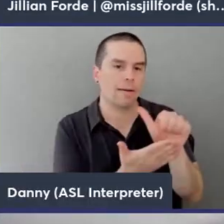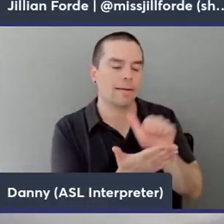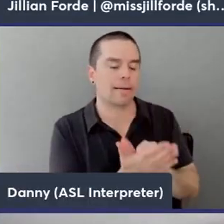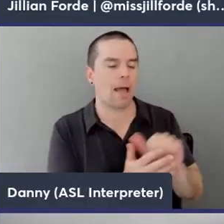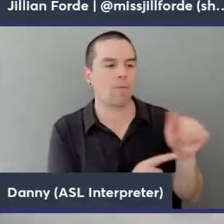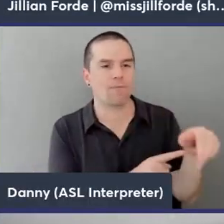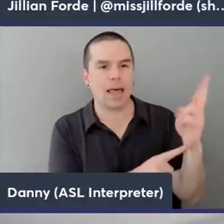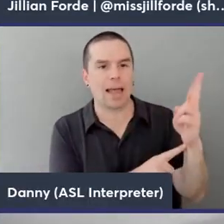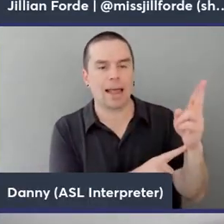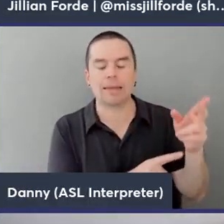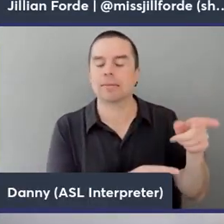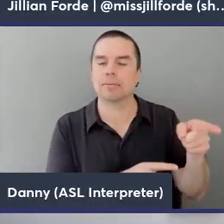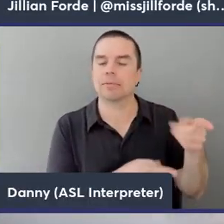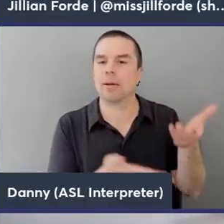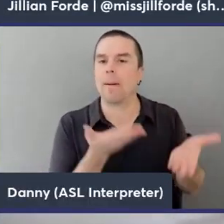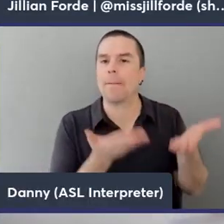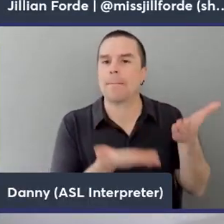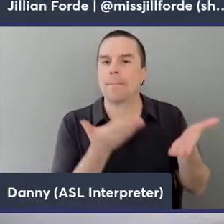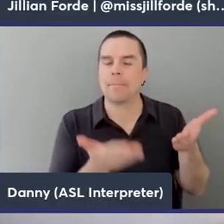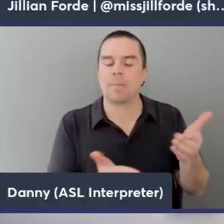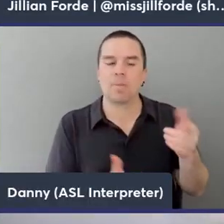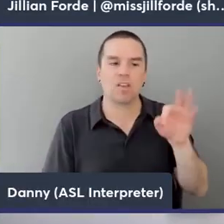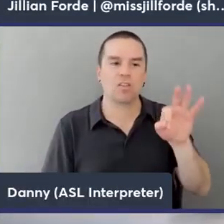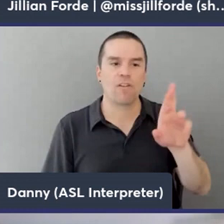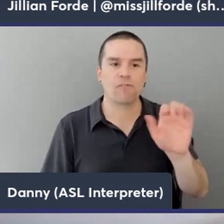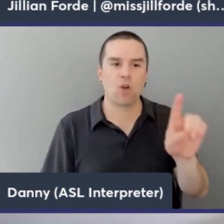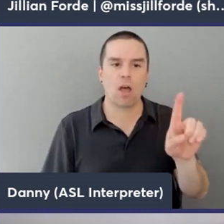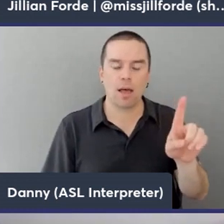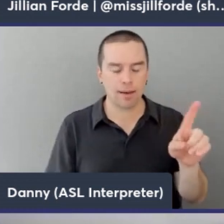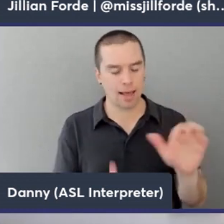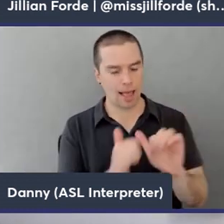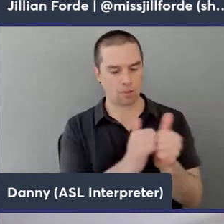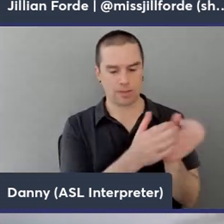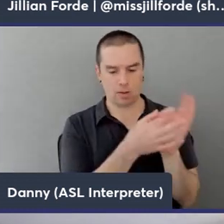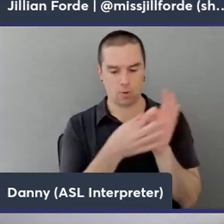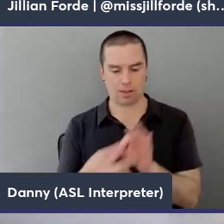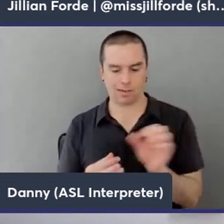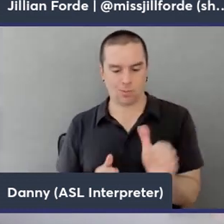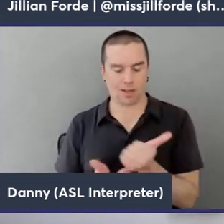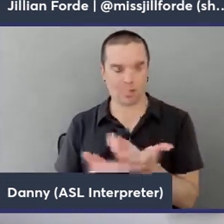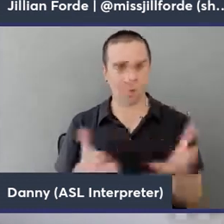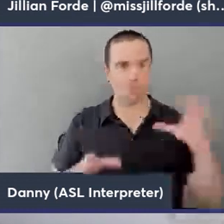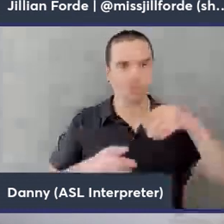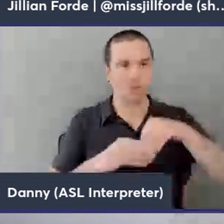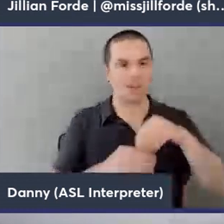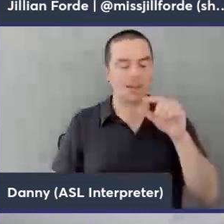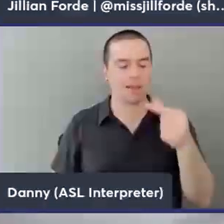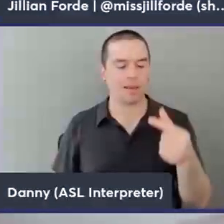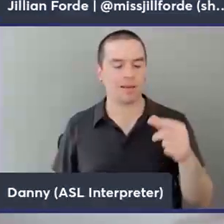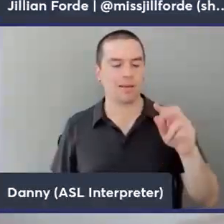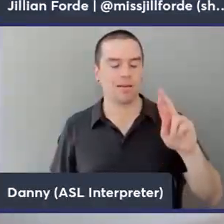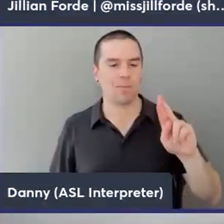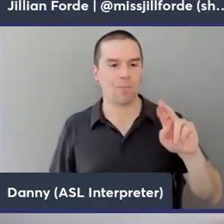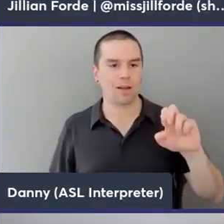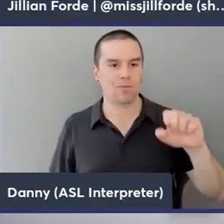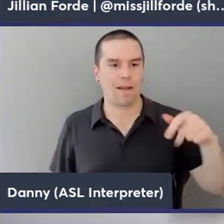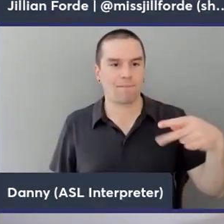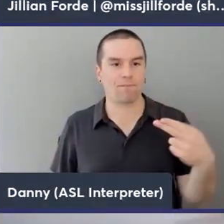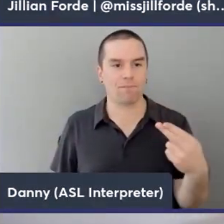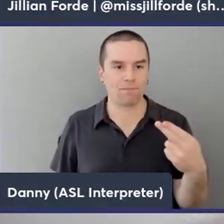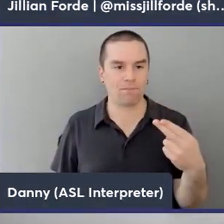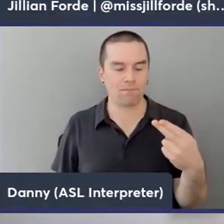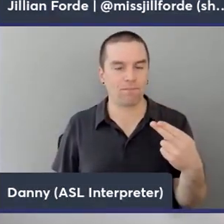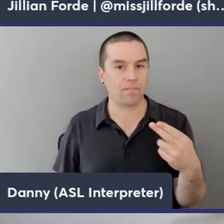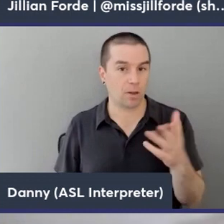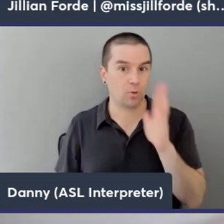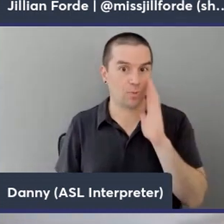account. Well, I want to start to see how that is related to other things inside my graph. Start look for things that may be potential patterns of